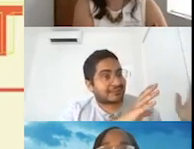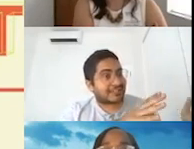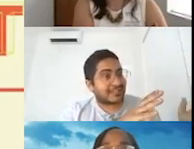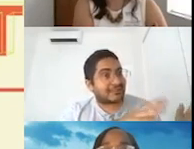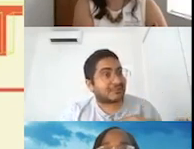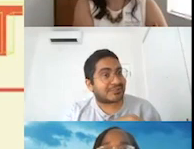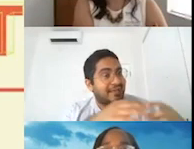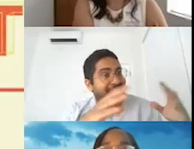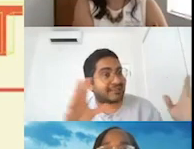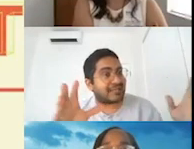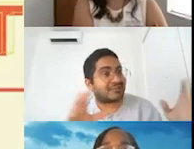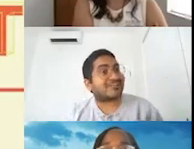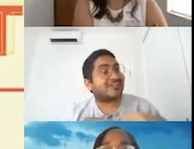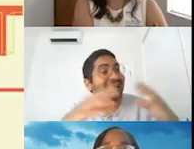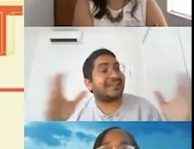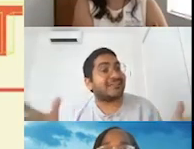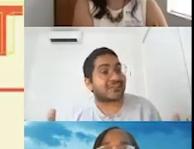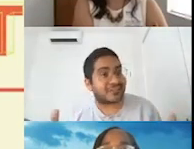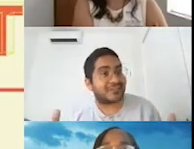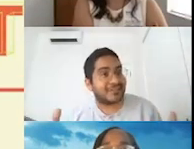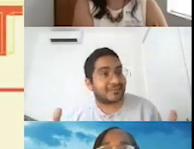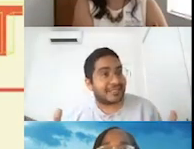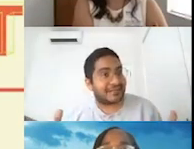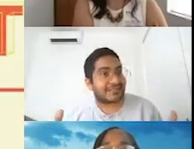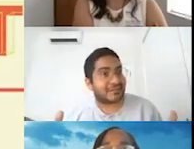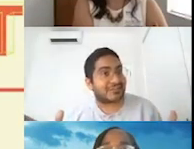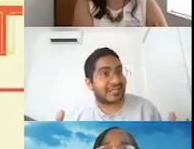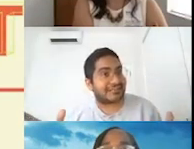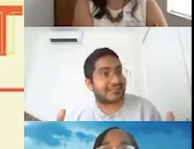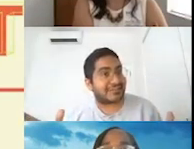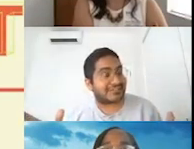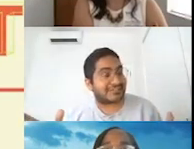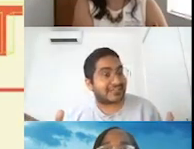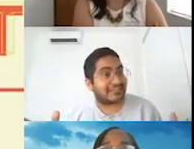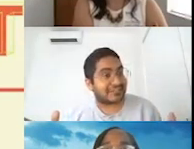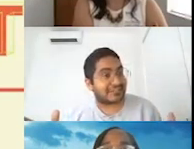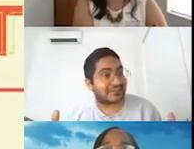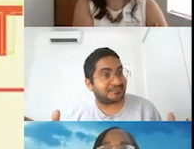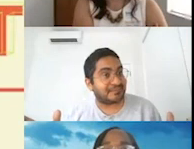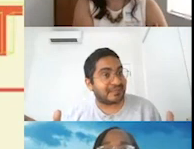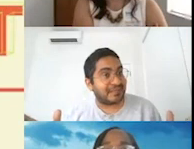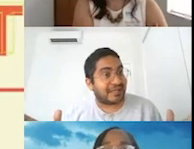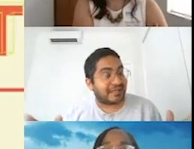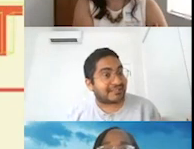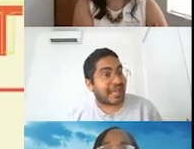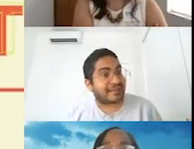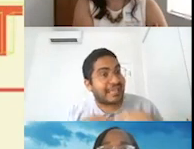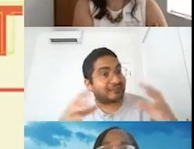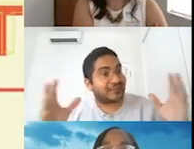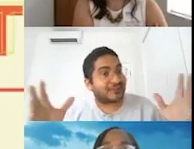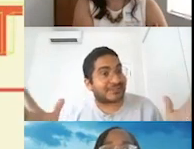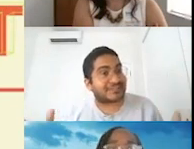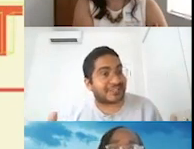living in the city who's had an education in English, right? Has largely had an education in mm-hmm. English. Yeah, that changed. And has